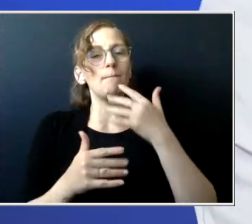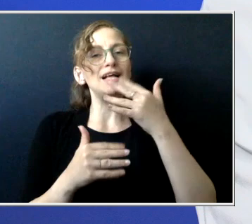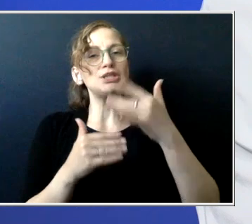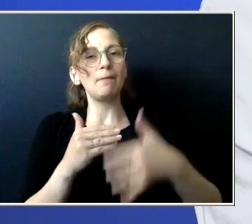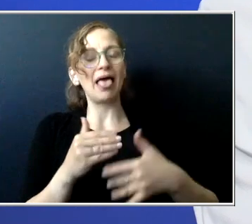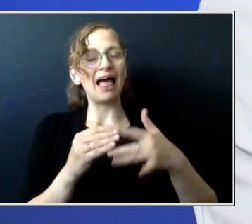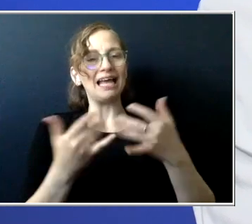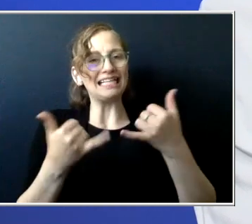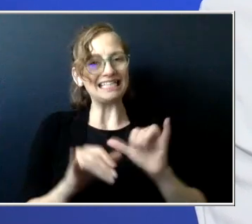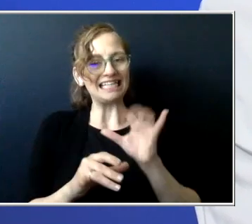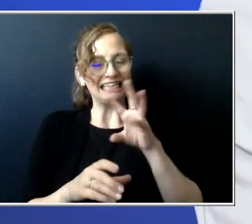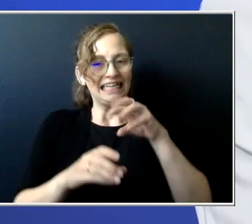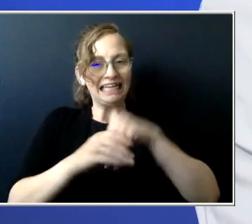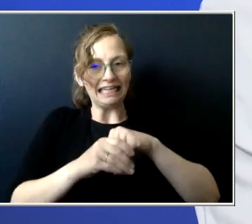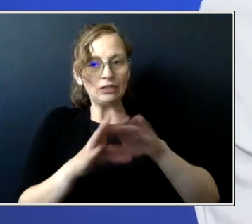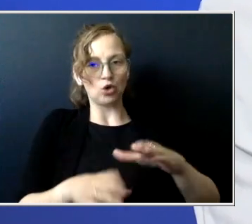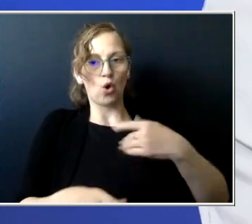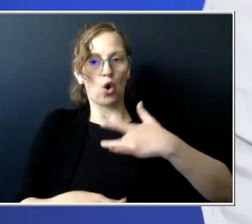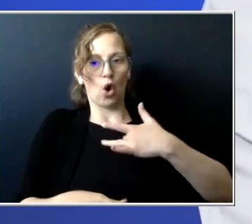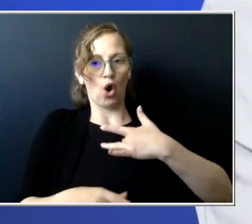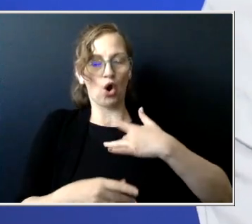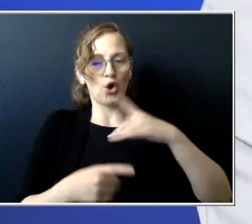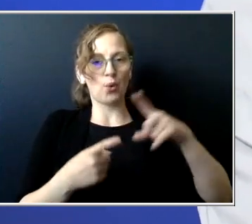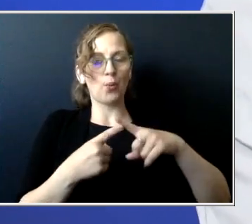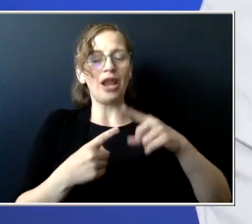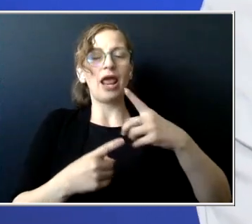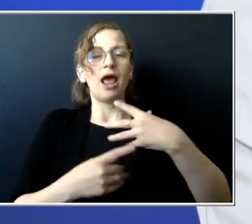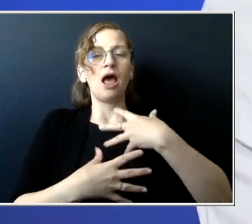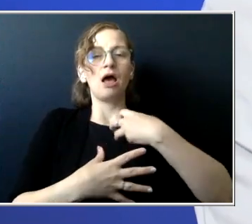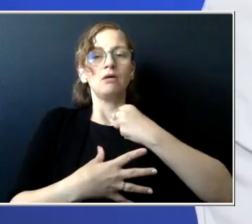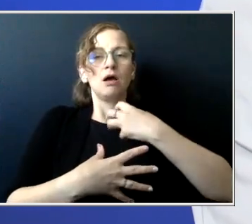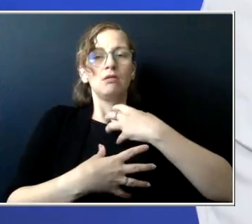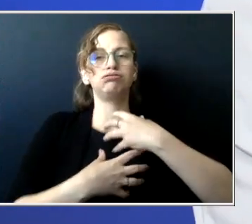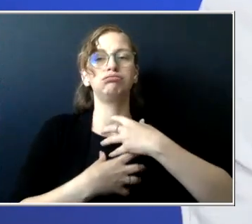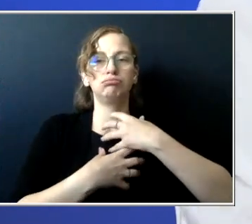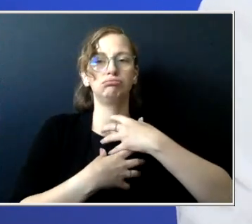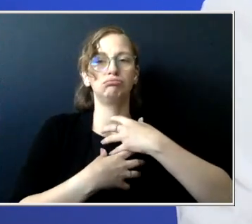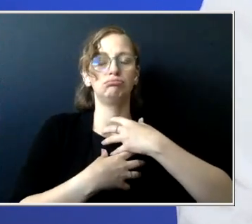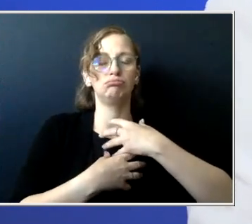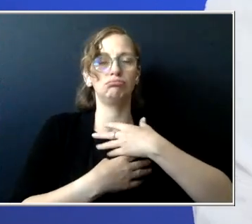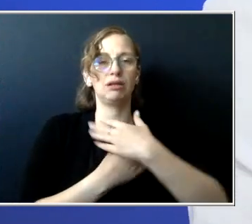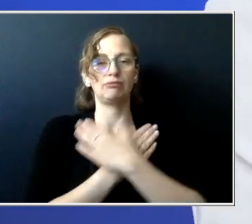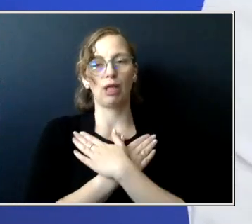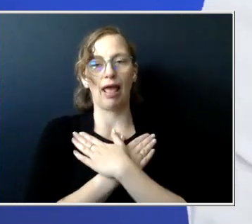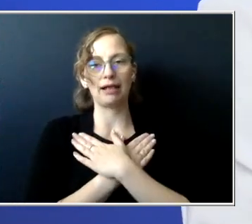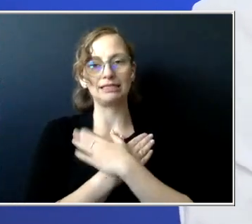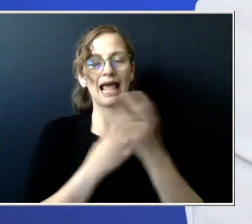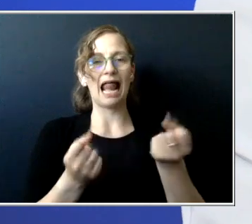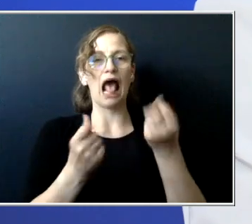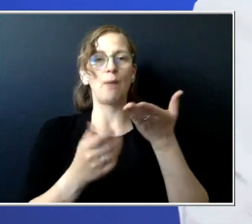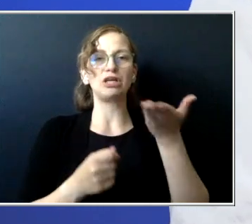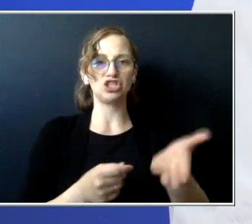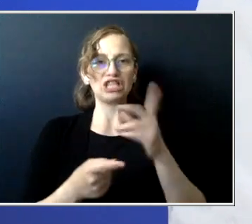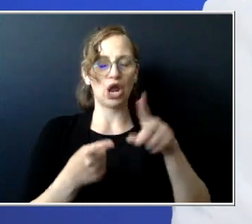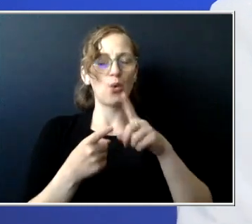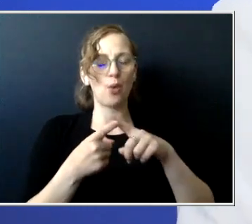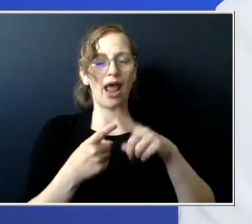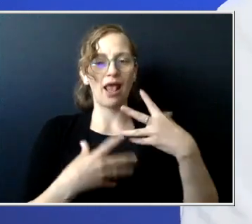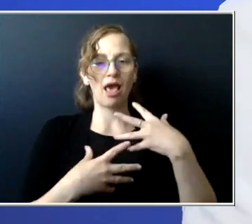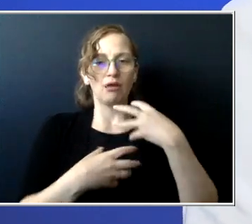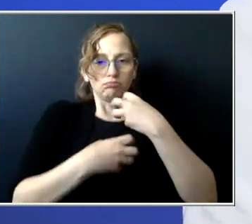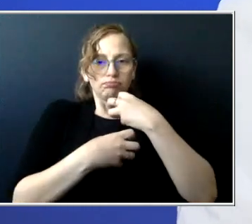relaxes, and then how much is left in the ventricle when the heart contracts, and that's a ratio of those two things. And normal is around 55